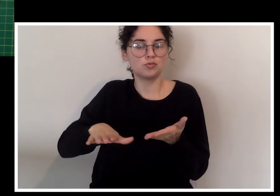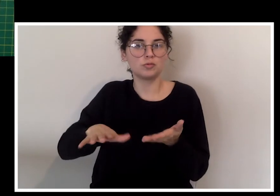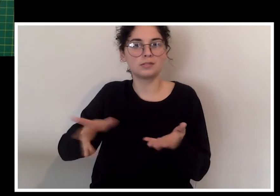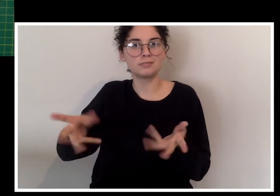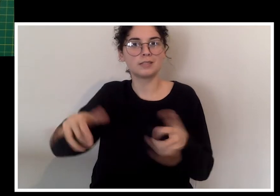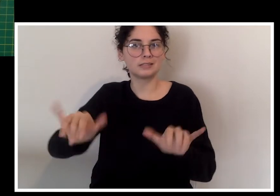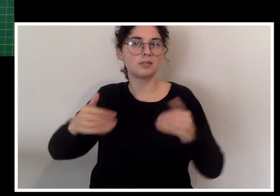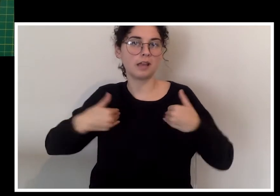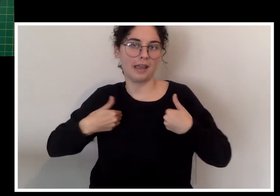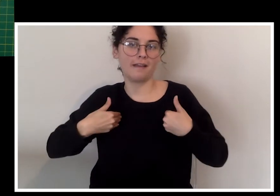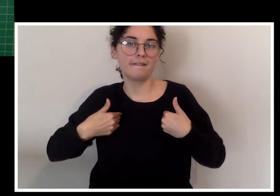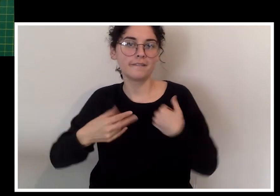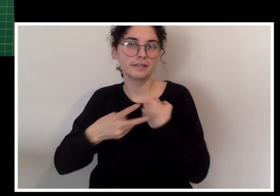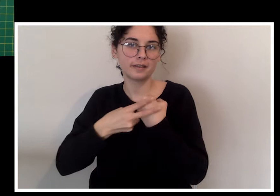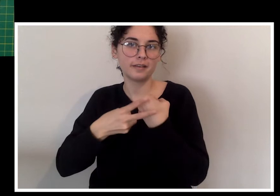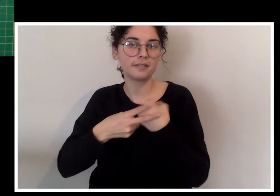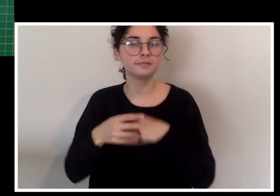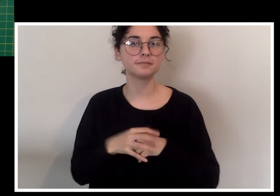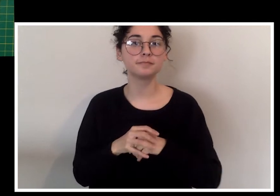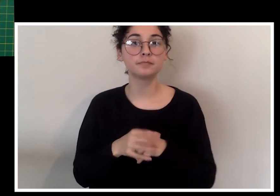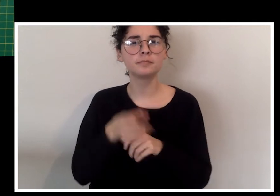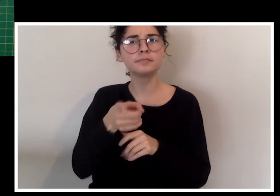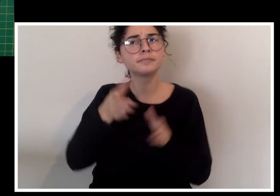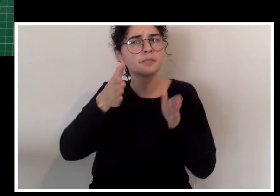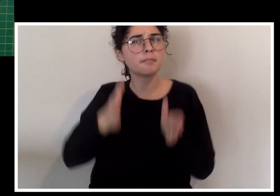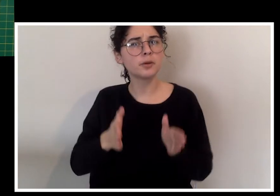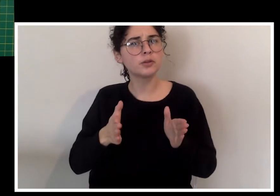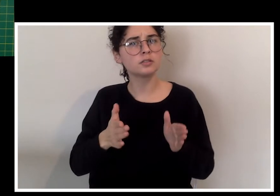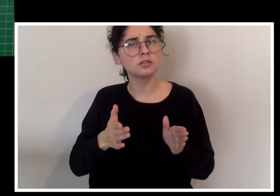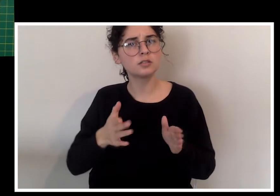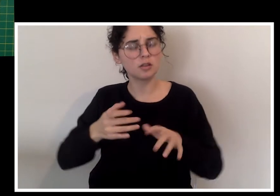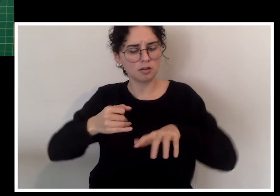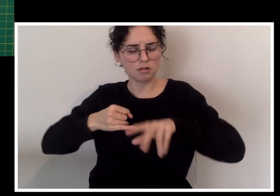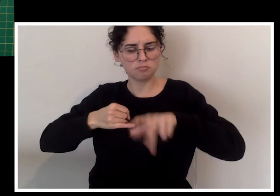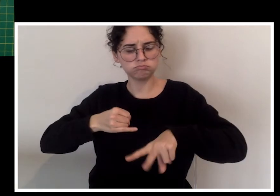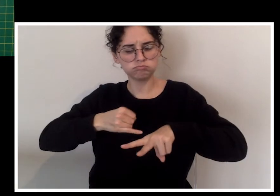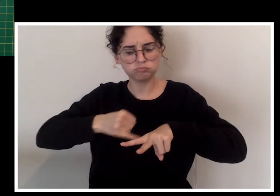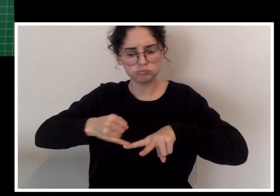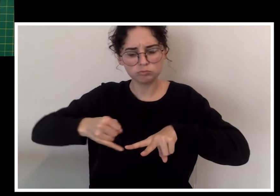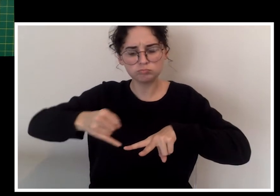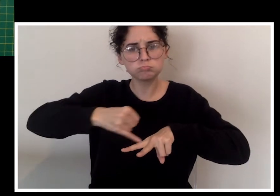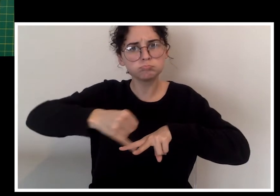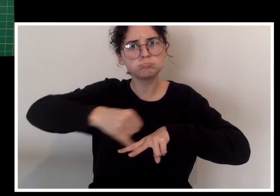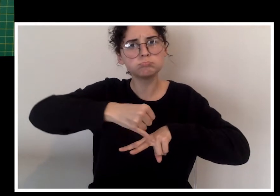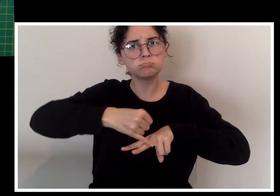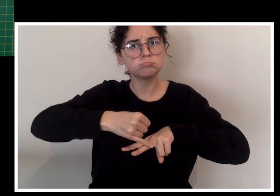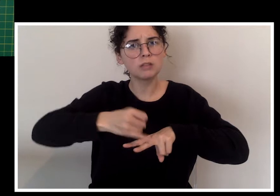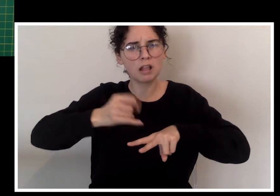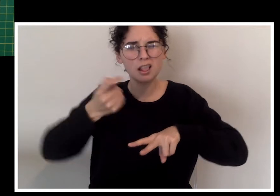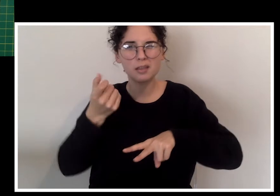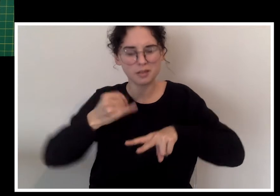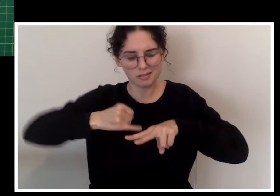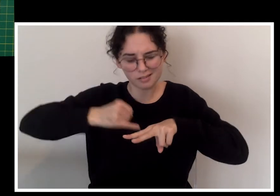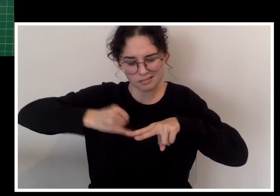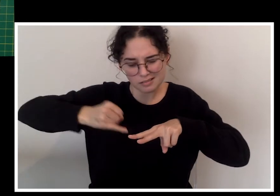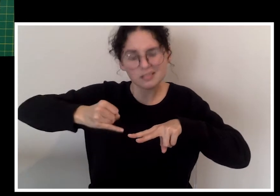have. This person was tracing, but their lines were a little shaky, so they decided to make it look